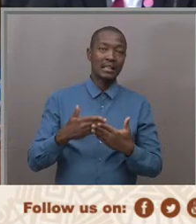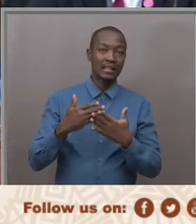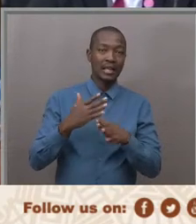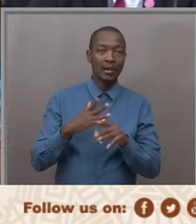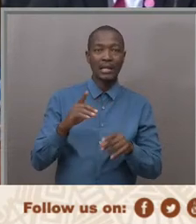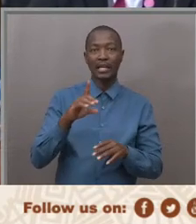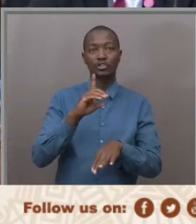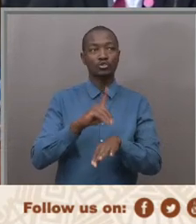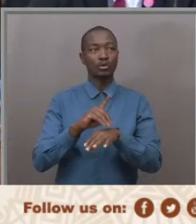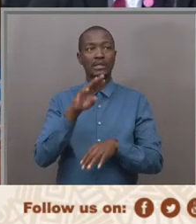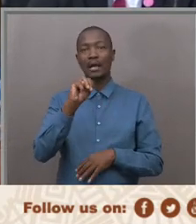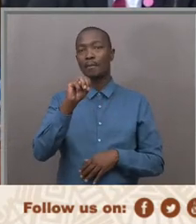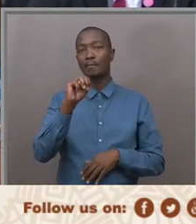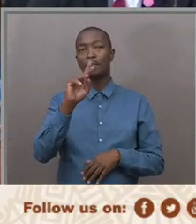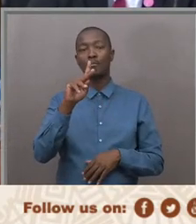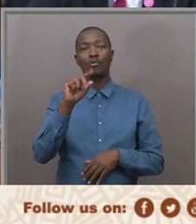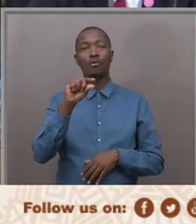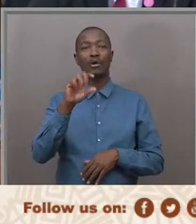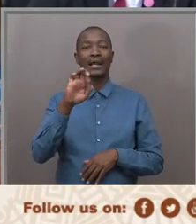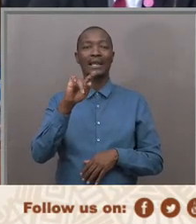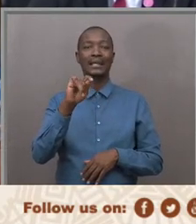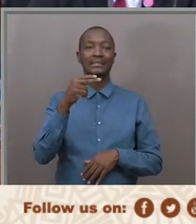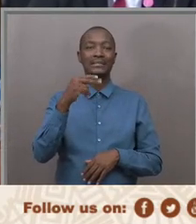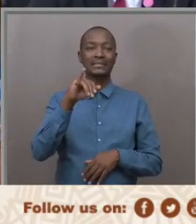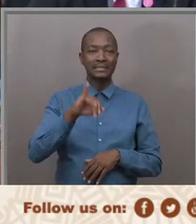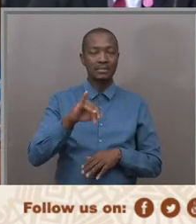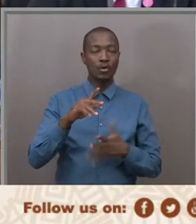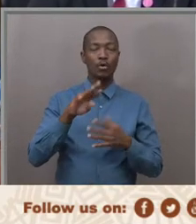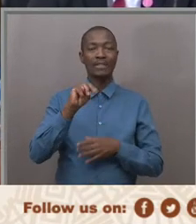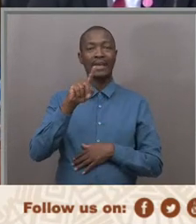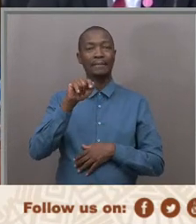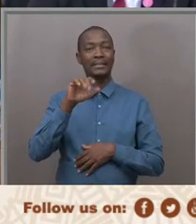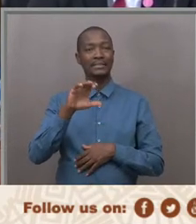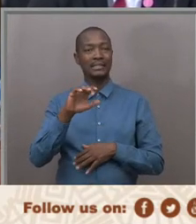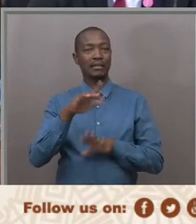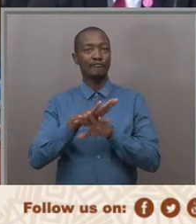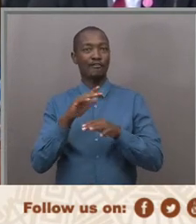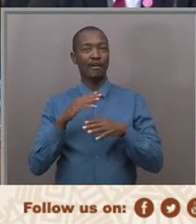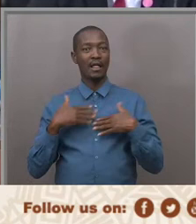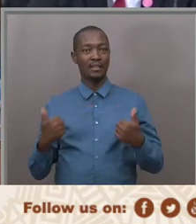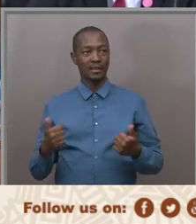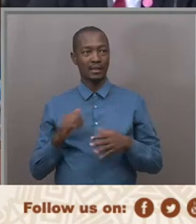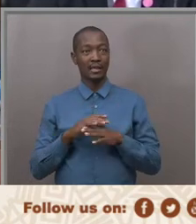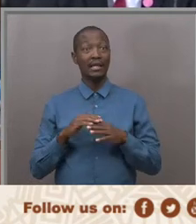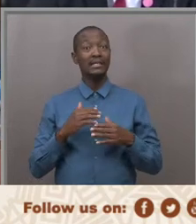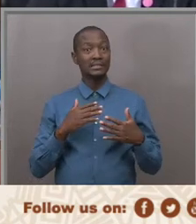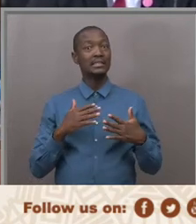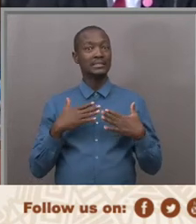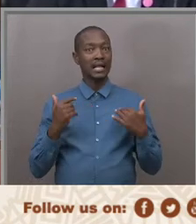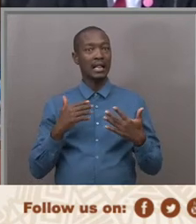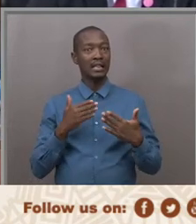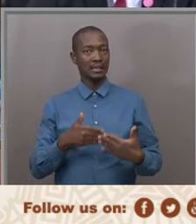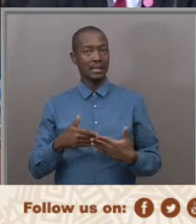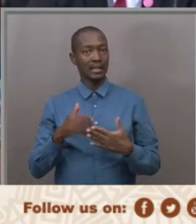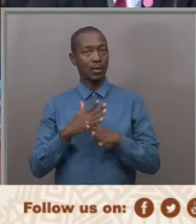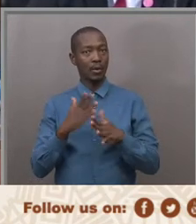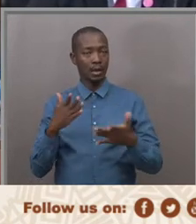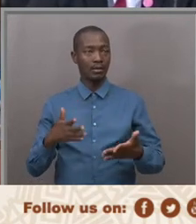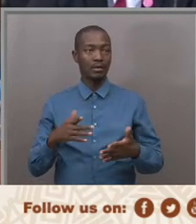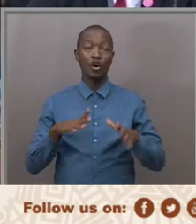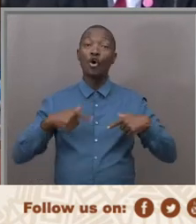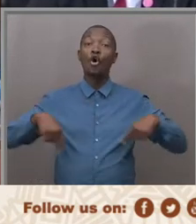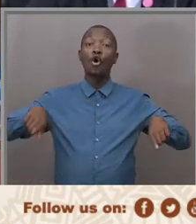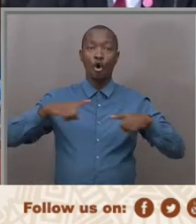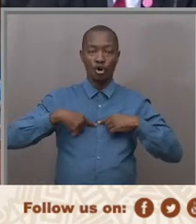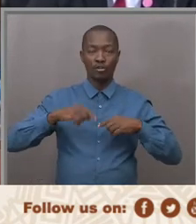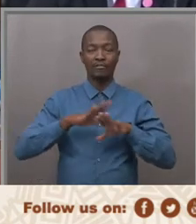Mukheti, who the MEC for Health, who took the vaccine. She is a healthcare worker. All of us must